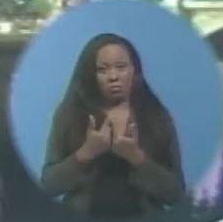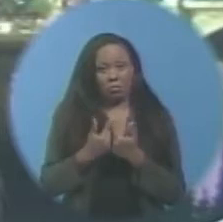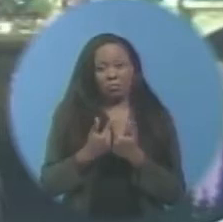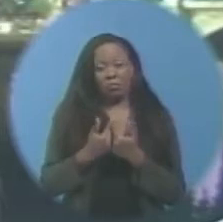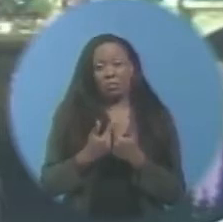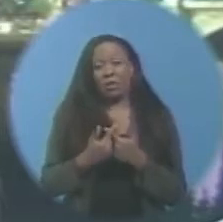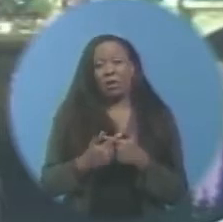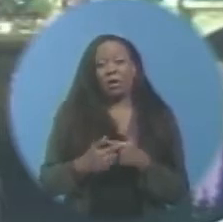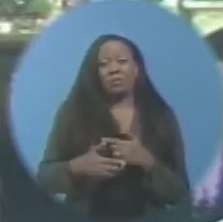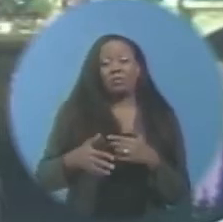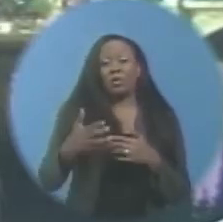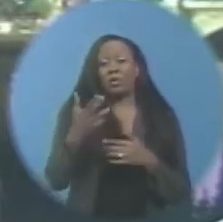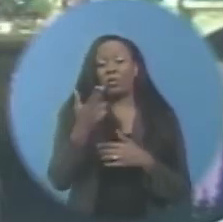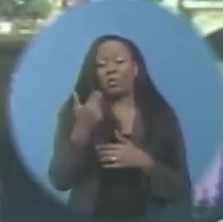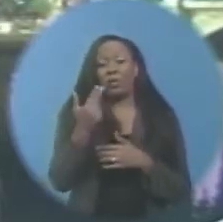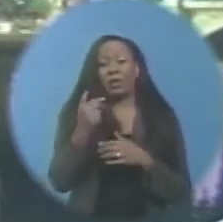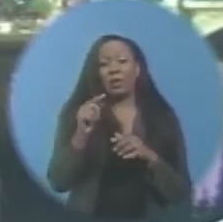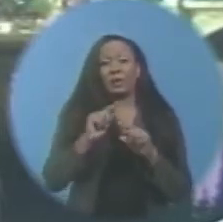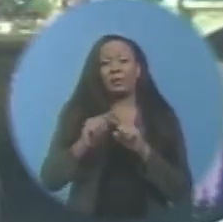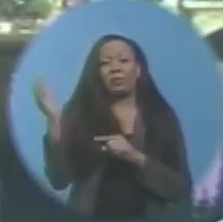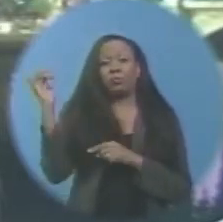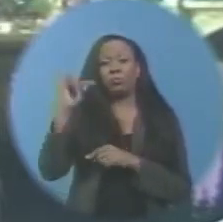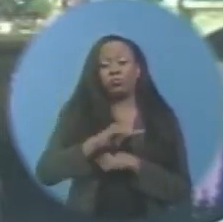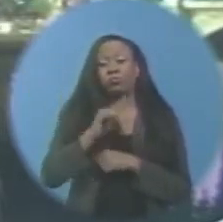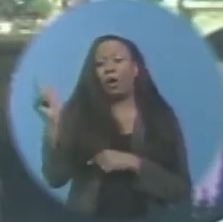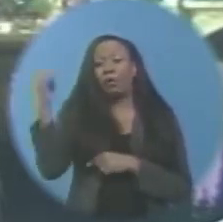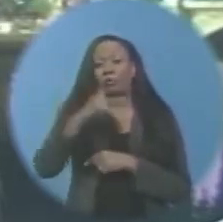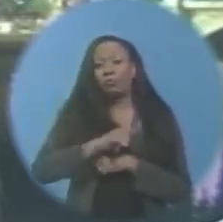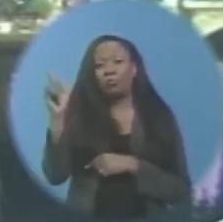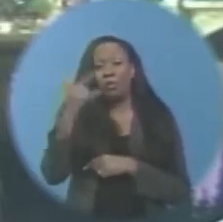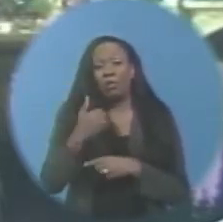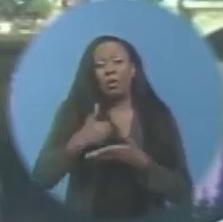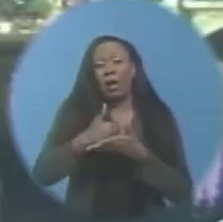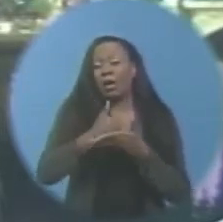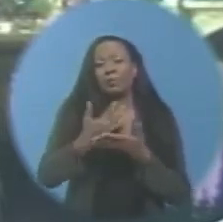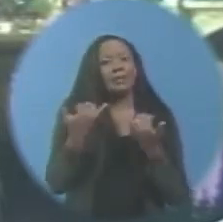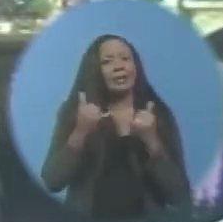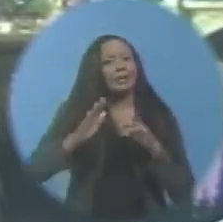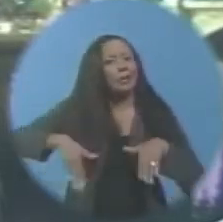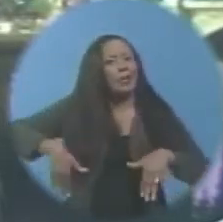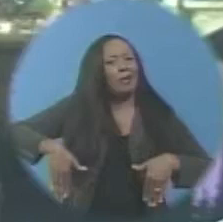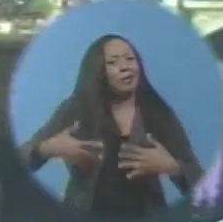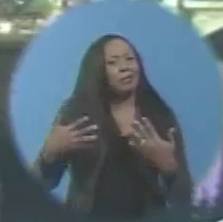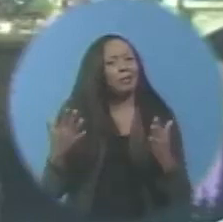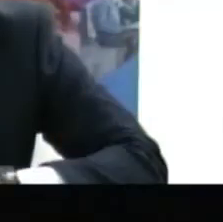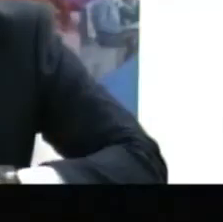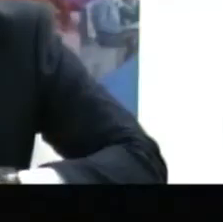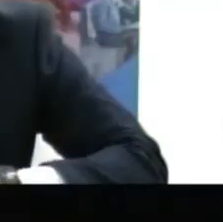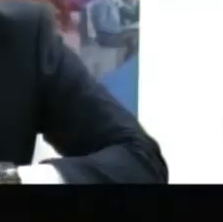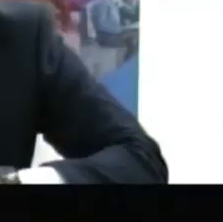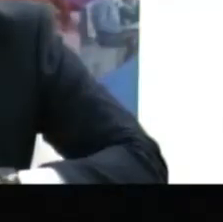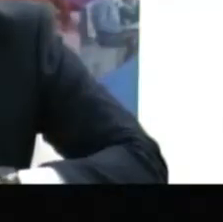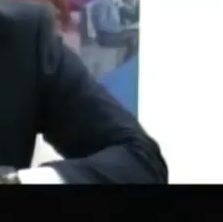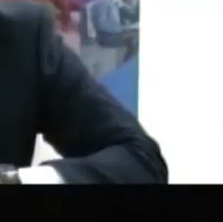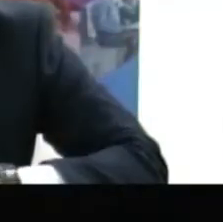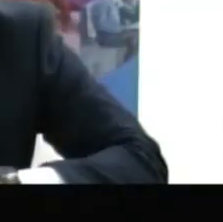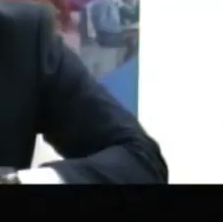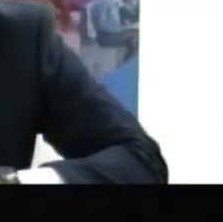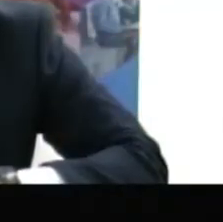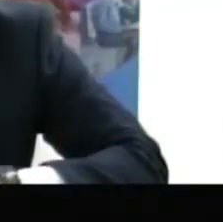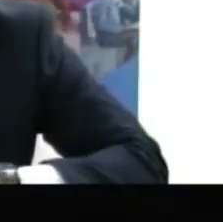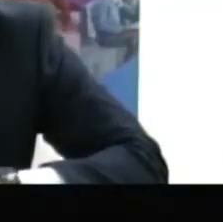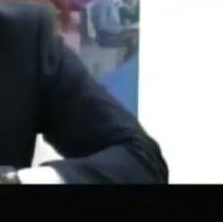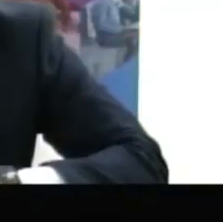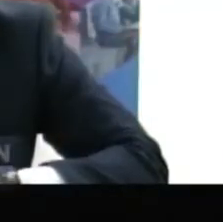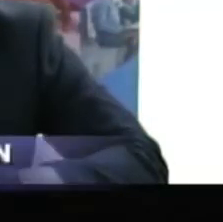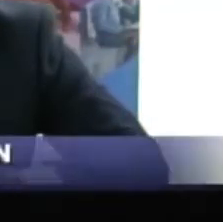conducted more than 13 missions so far, and their work is still not completed. And as I speak to you, they are retrieving